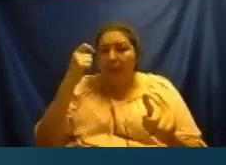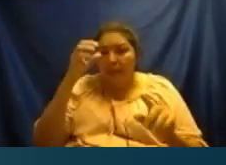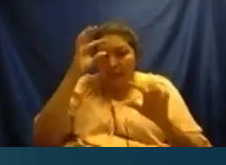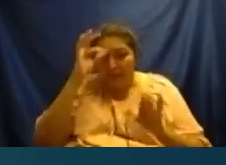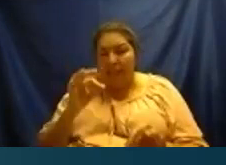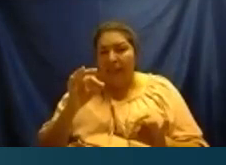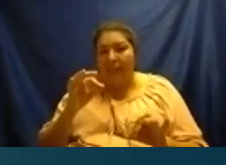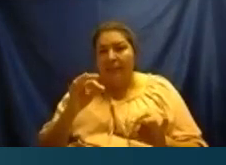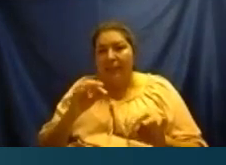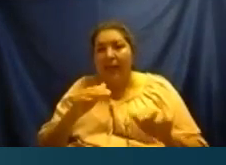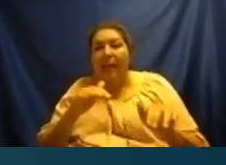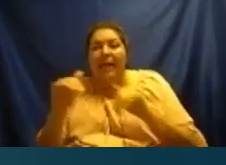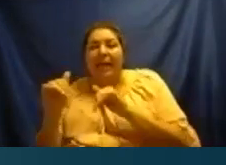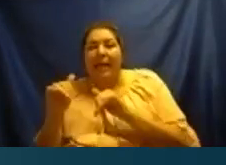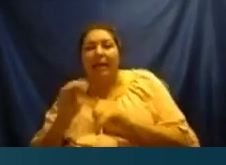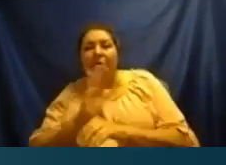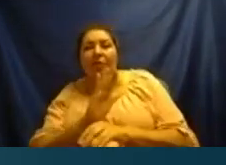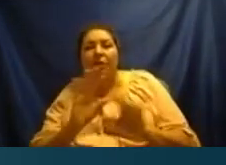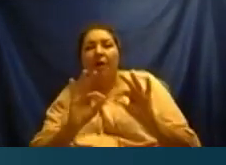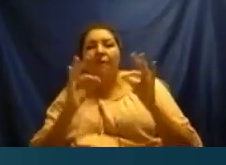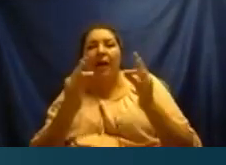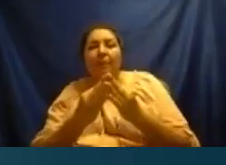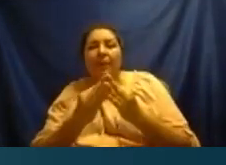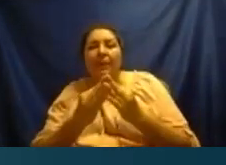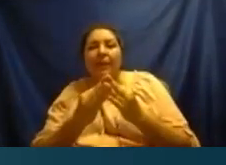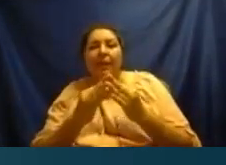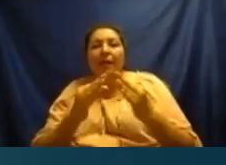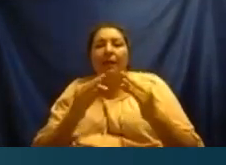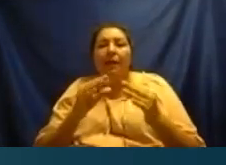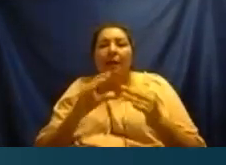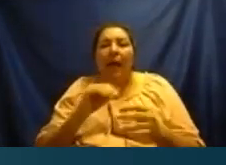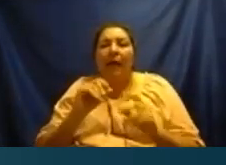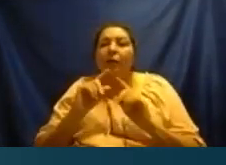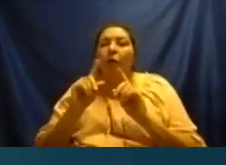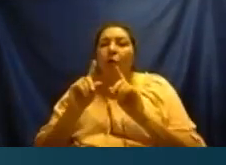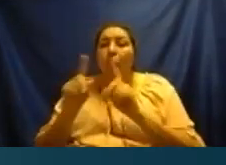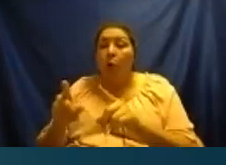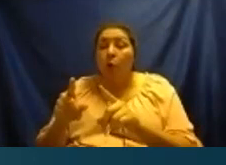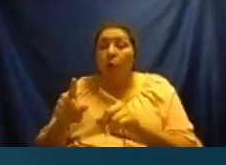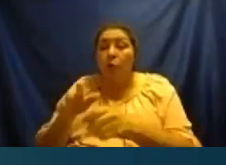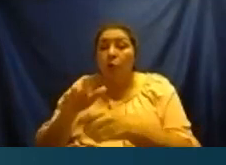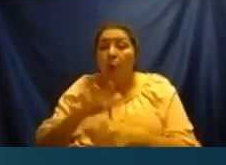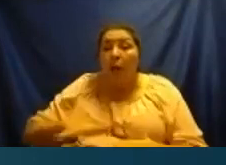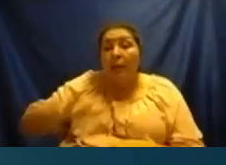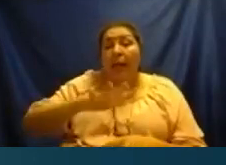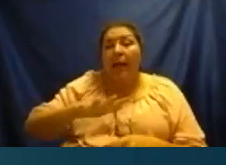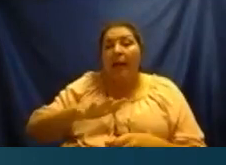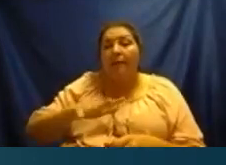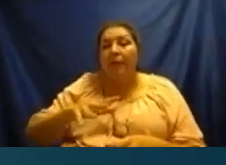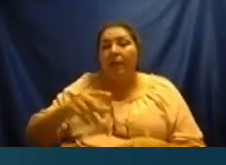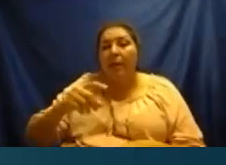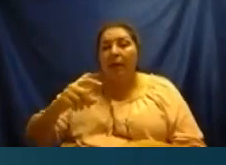into a place that they are strangers. They are not native to Judah. They